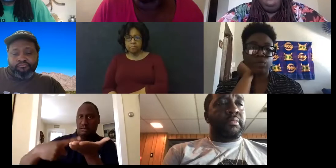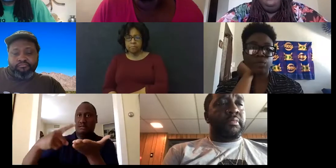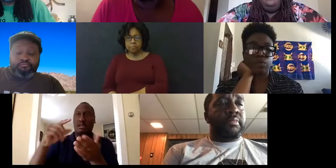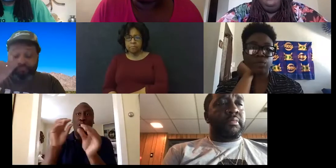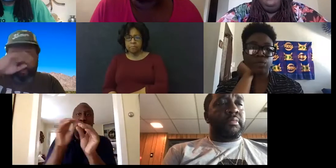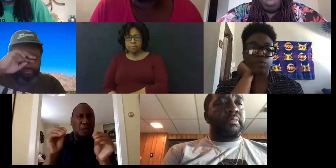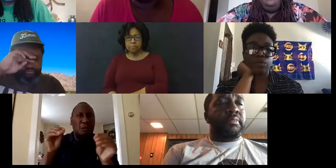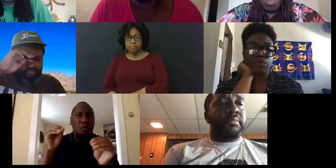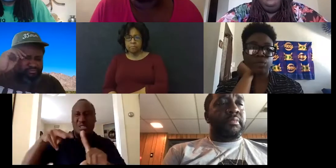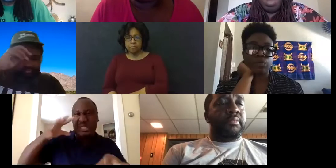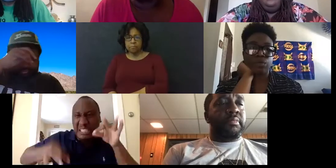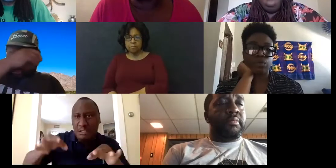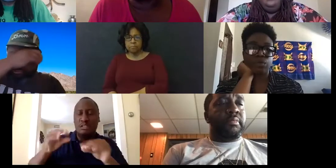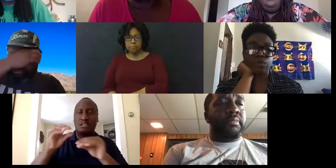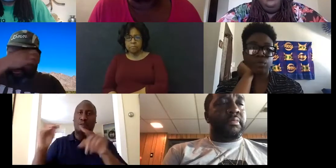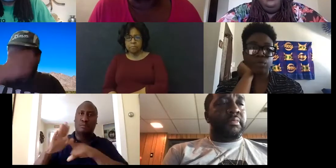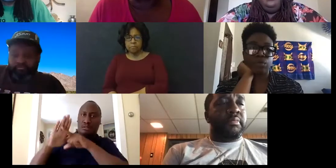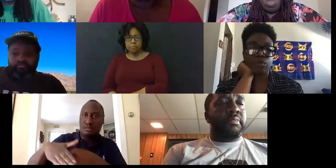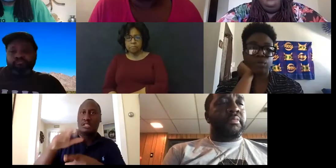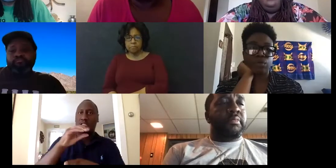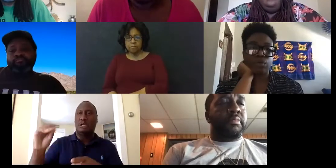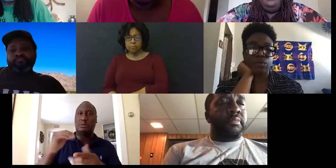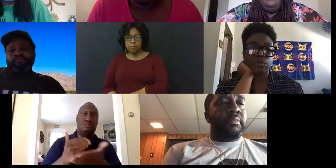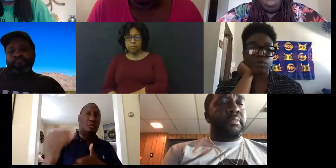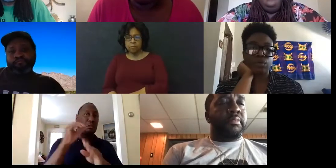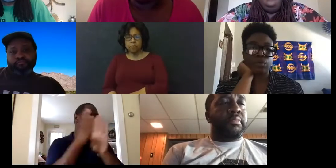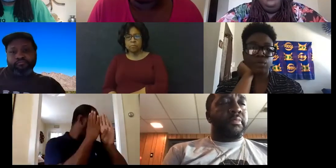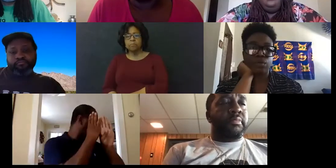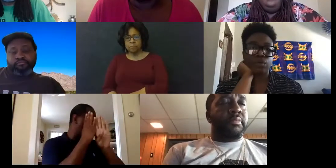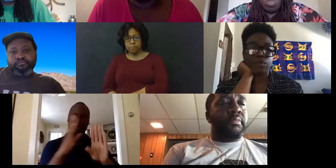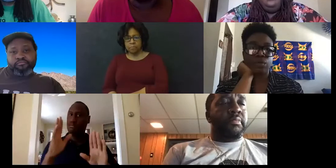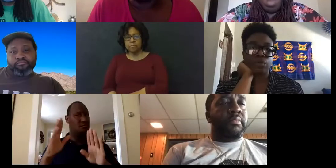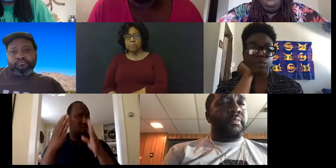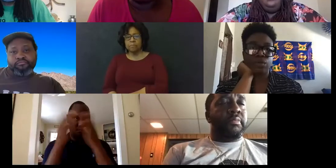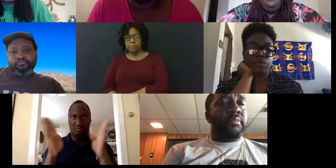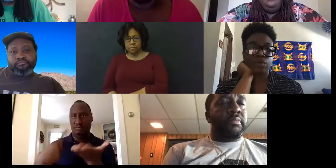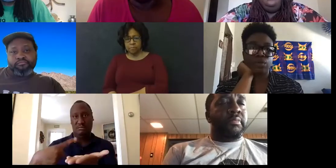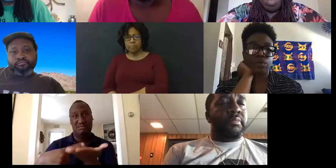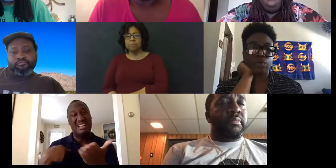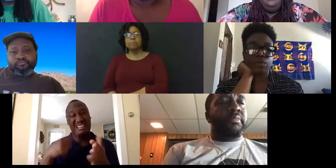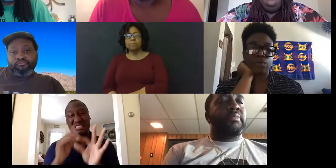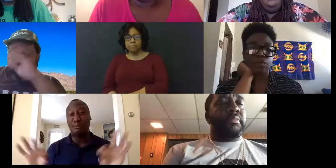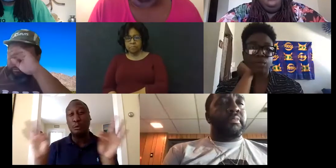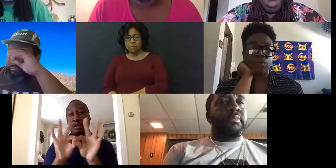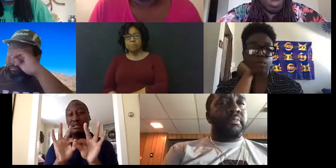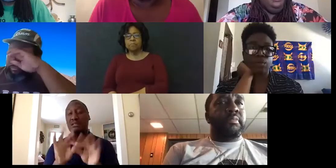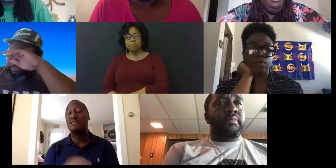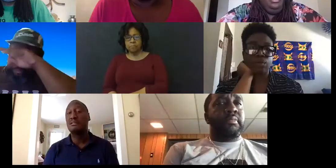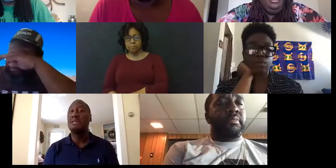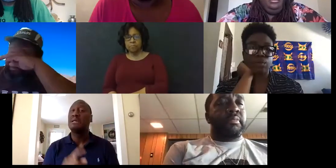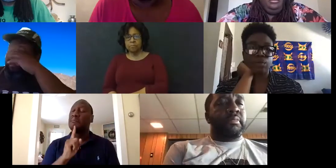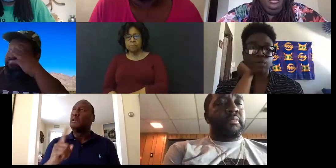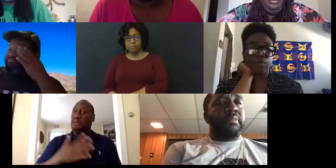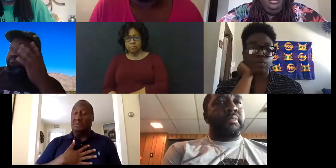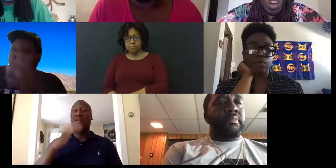time. So we have to have that conversation. We have to be open-minded, non-judgmental, and not look